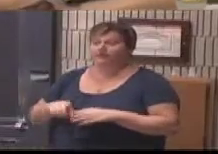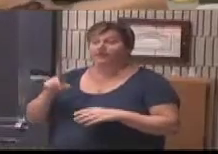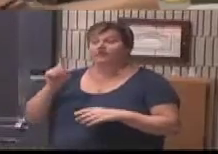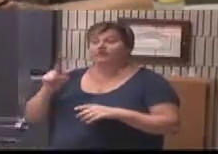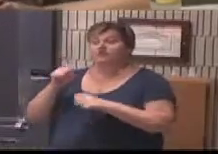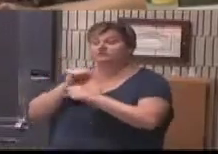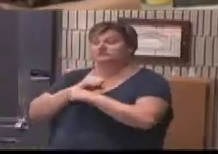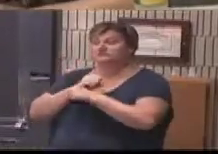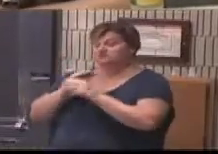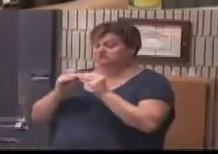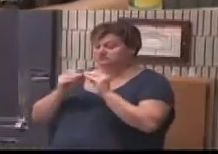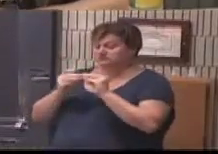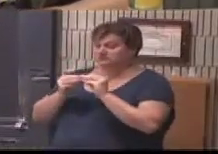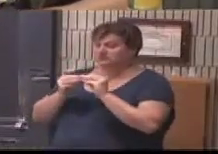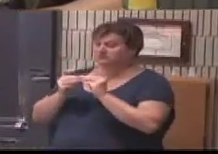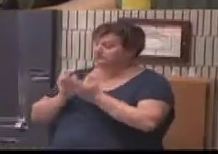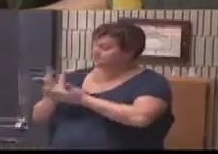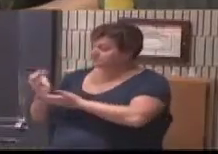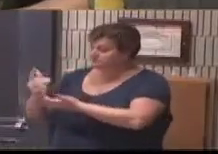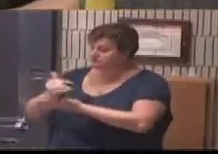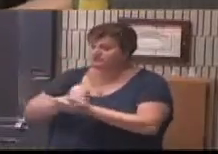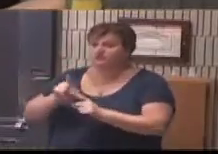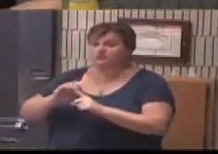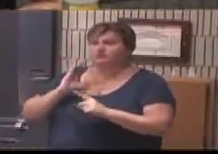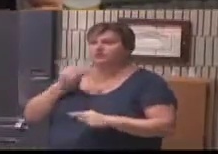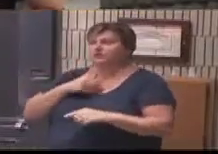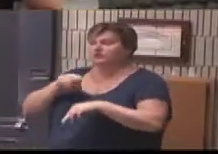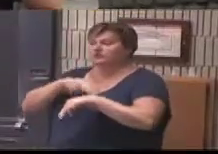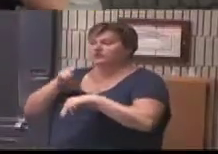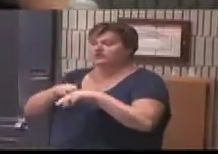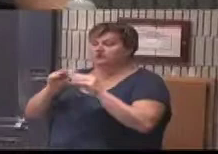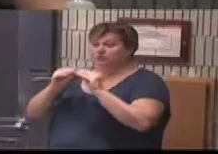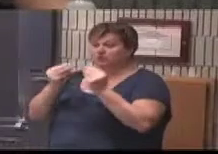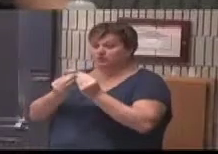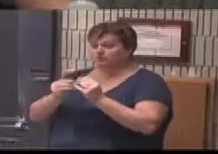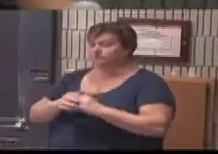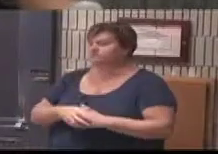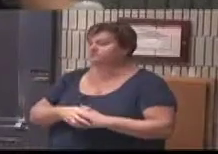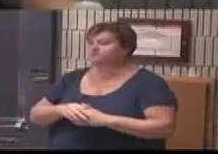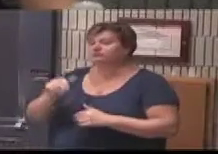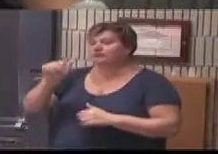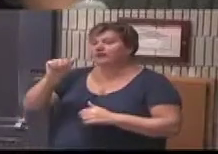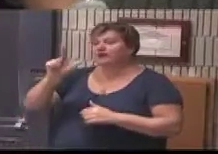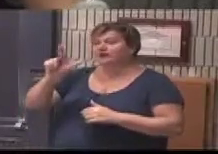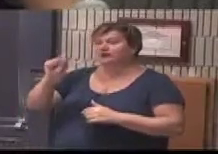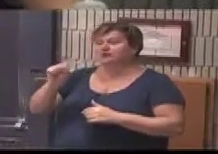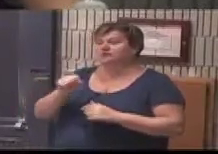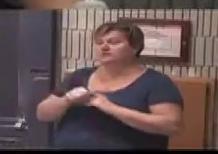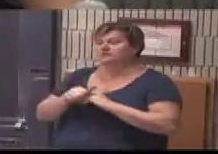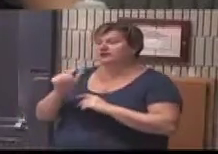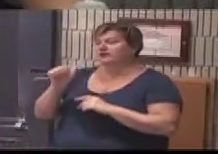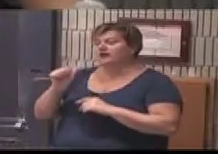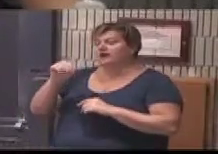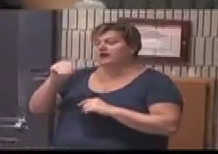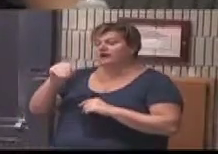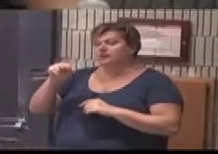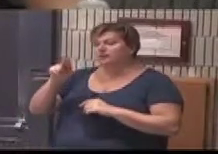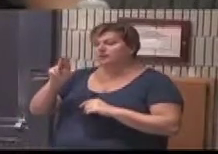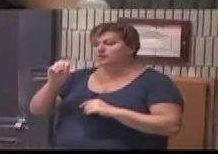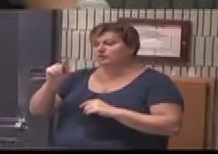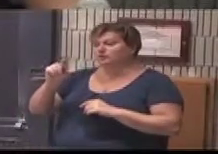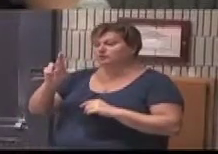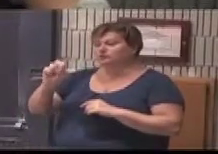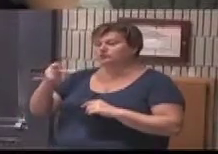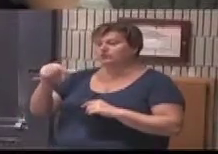that are compiled by our National ALS Association. ALS stands for amyotrophic lateral